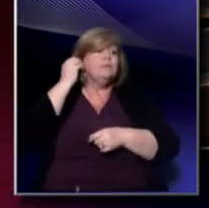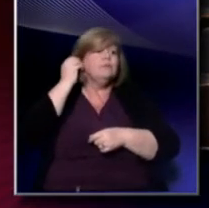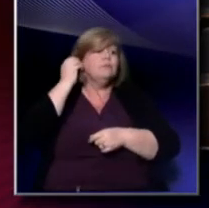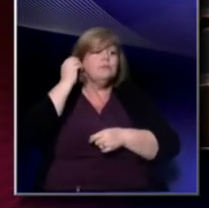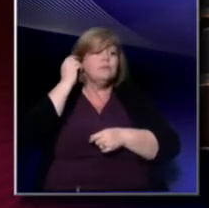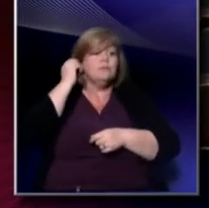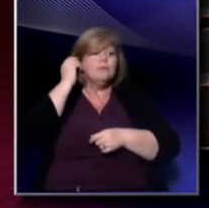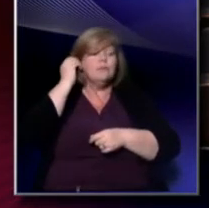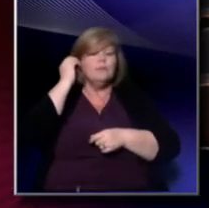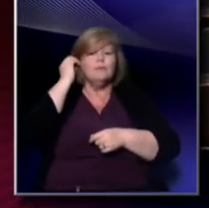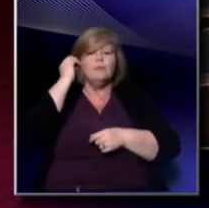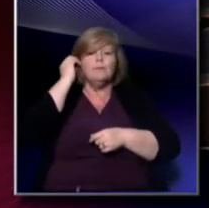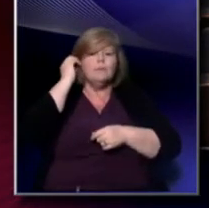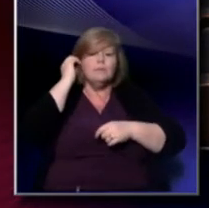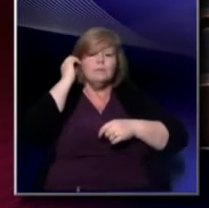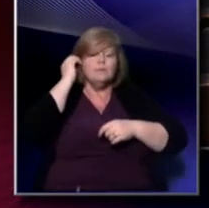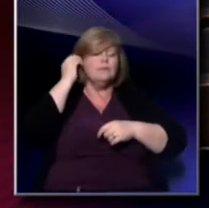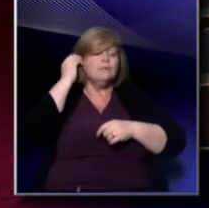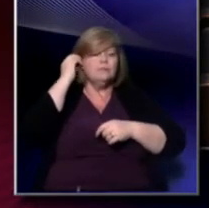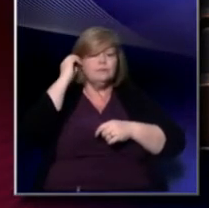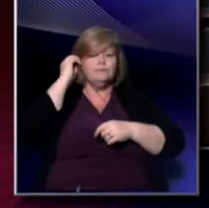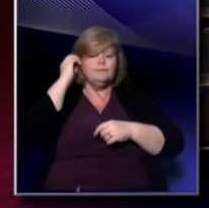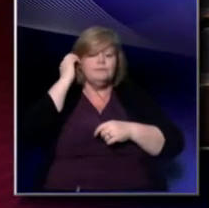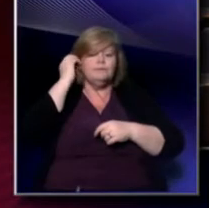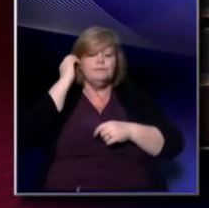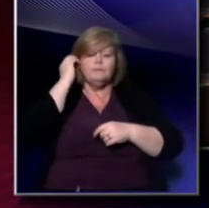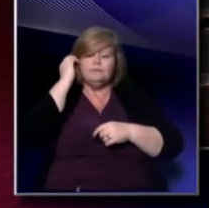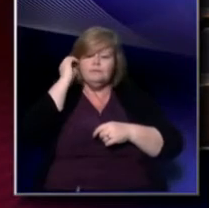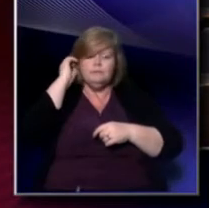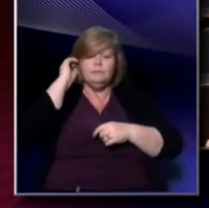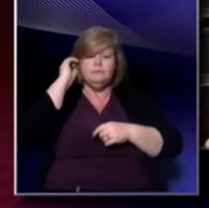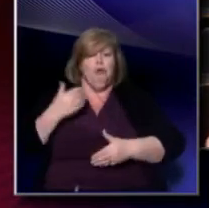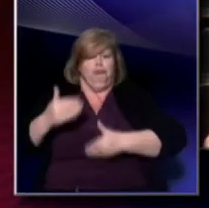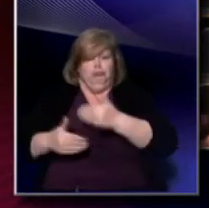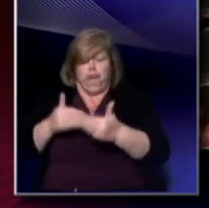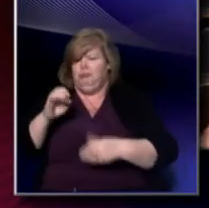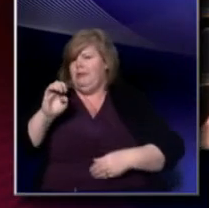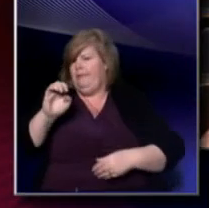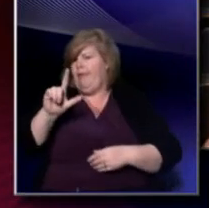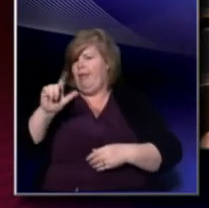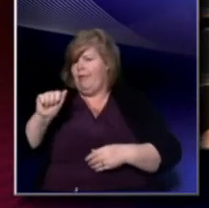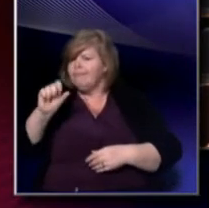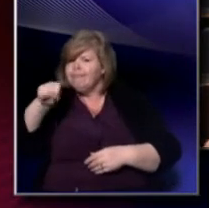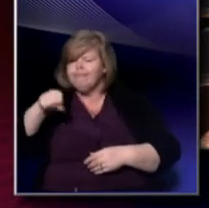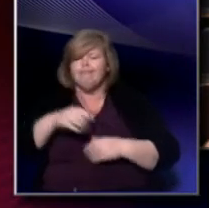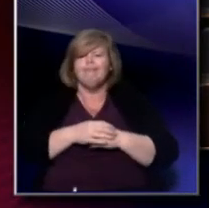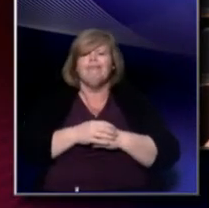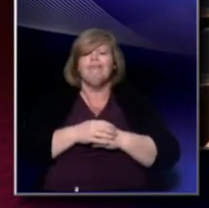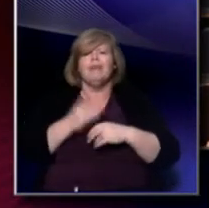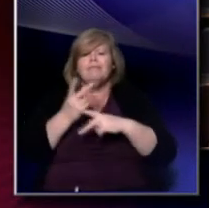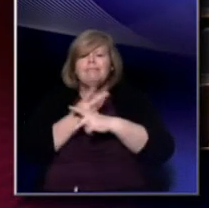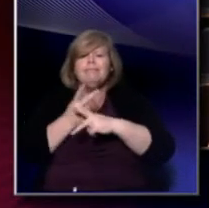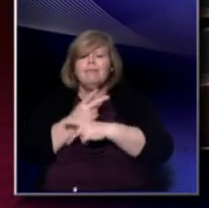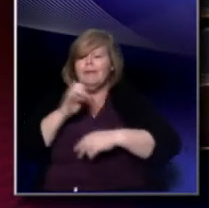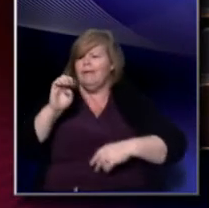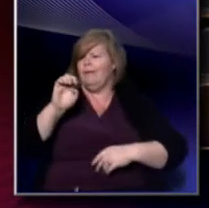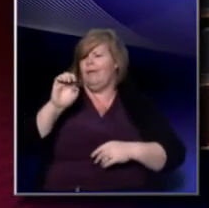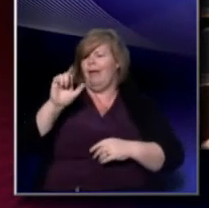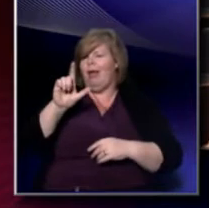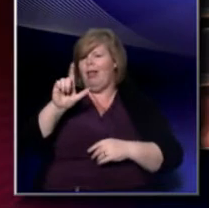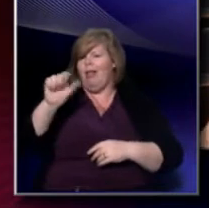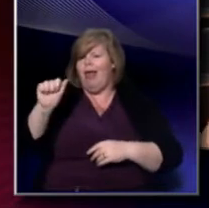on the following page, you see that there's the implementation grant. That would be the one that takes it from identifying where that ELA curriculum isn't working for